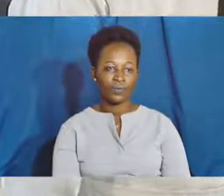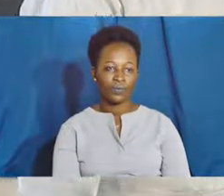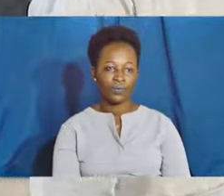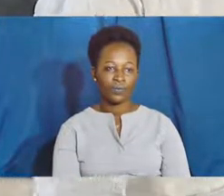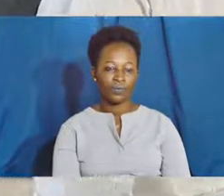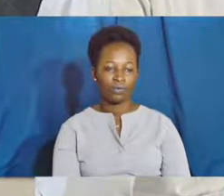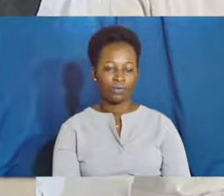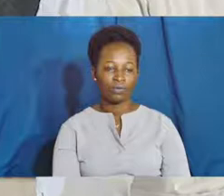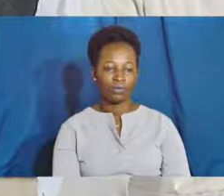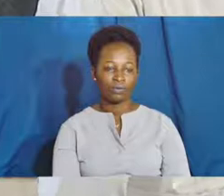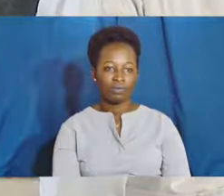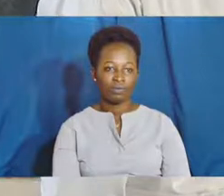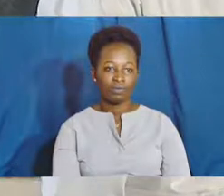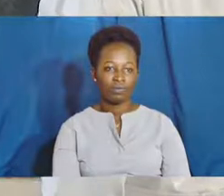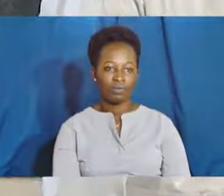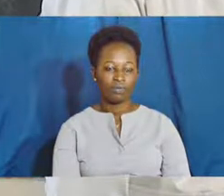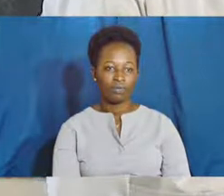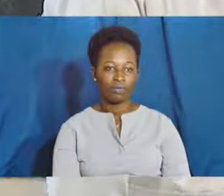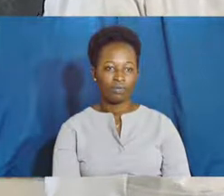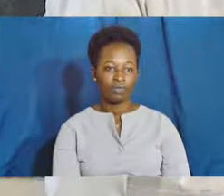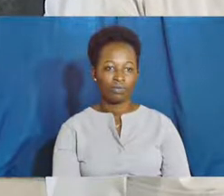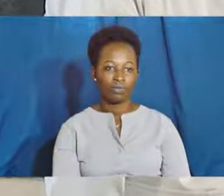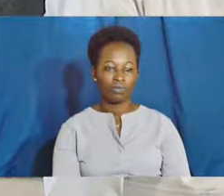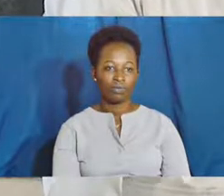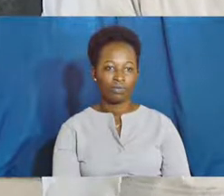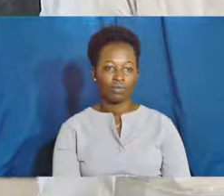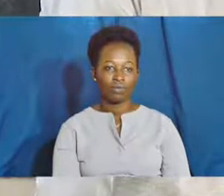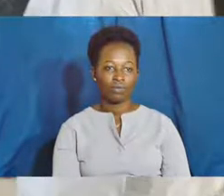the Kirchhoff's law